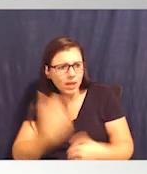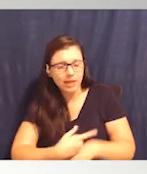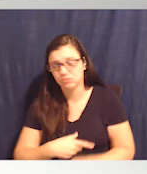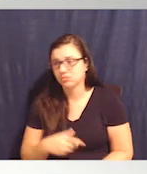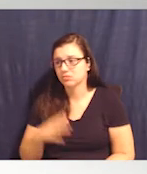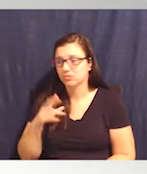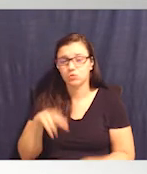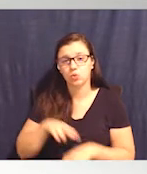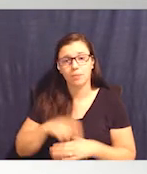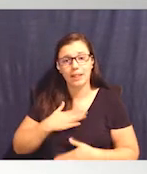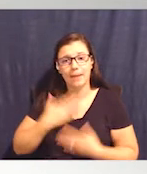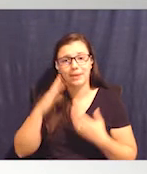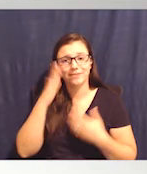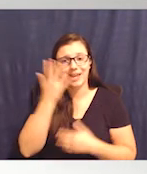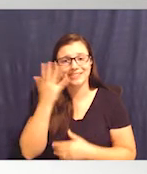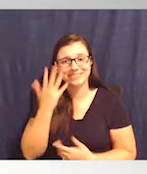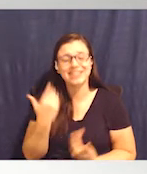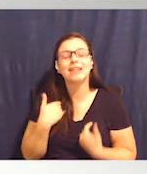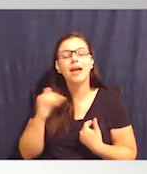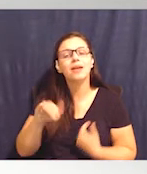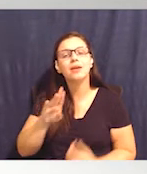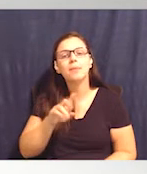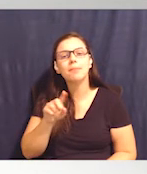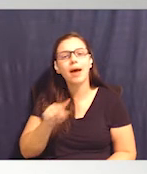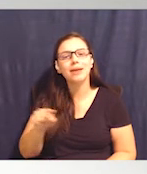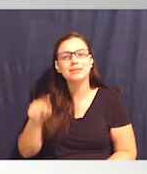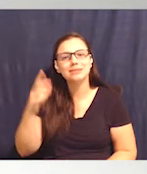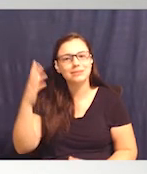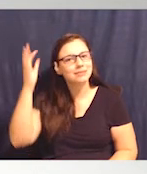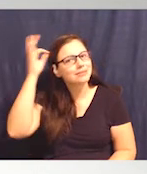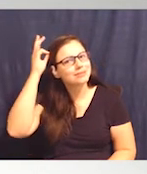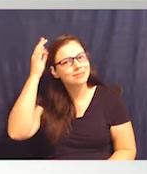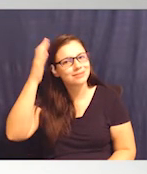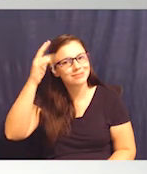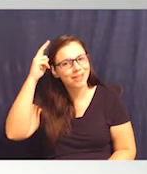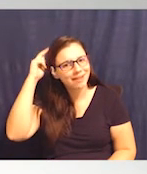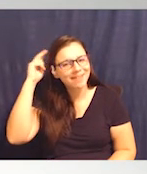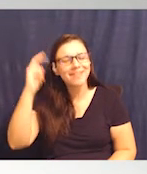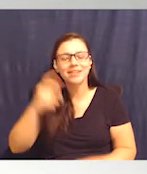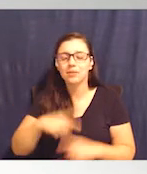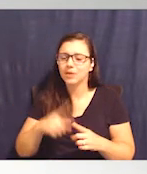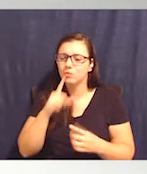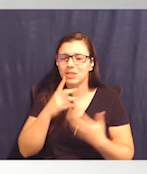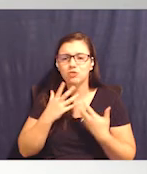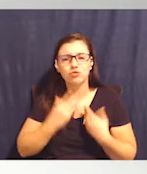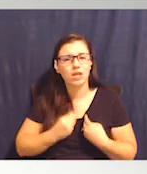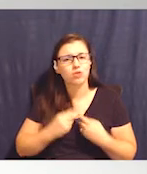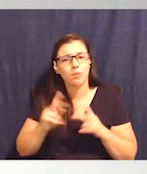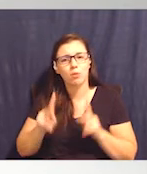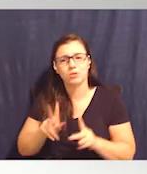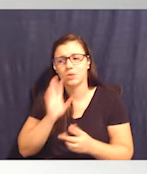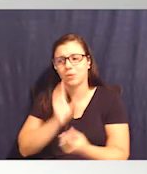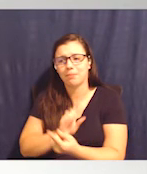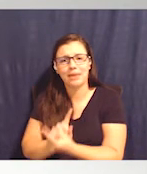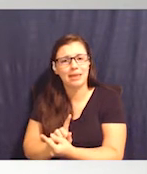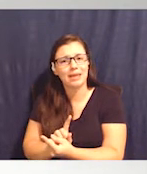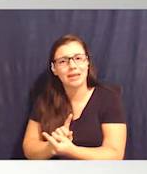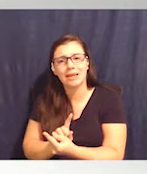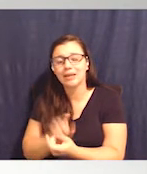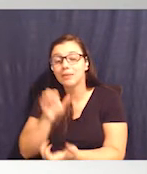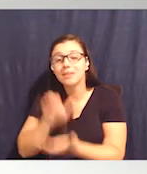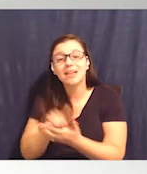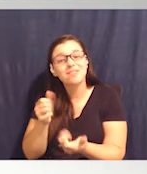that buzz cut and but he was one of the gentlest people you'd ever met and believed that everything was about teaching. Everything was about